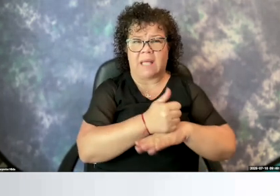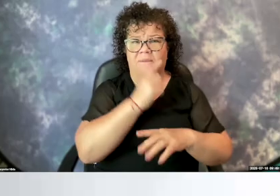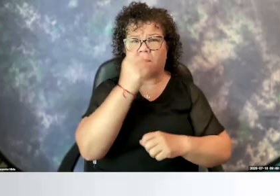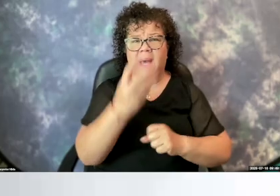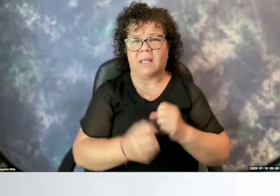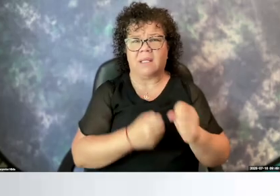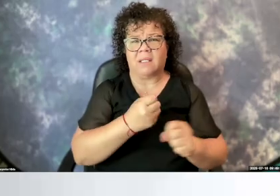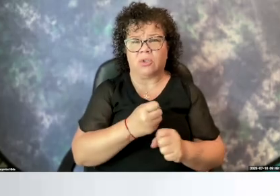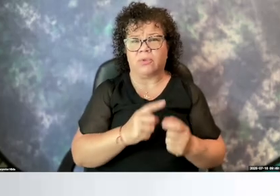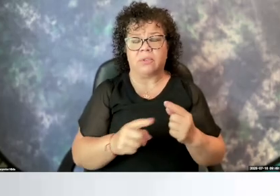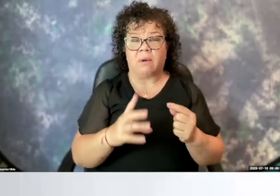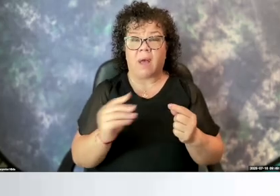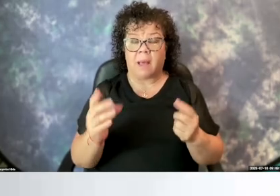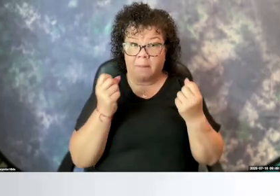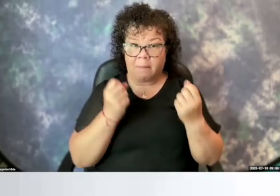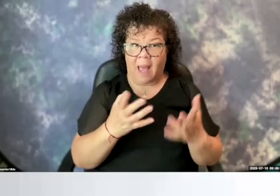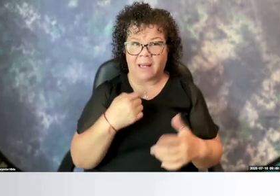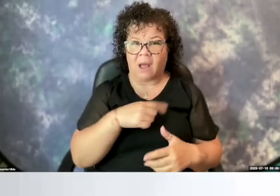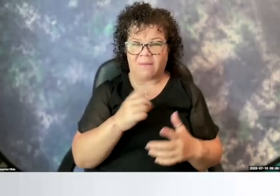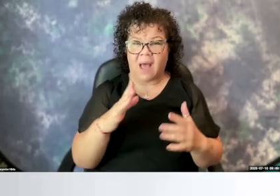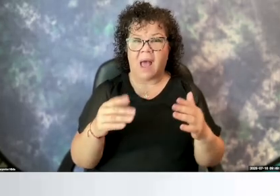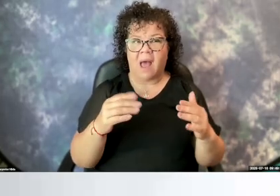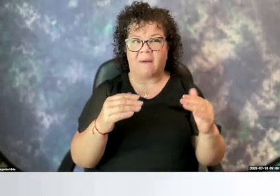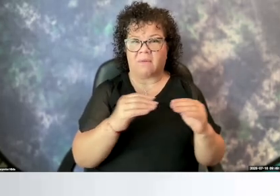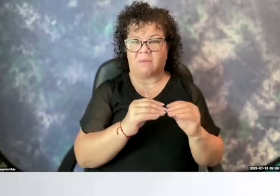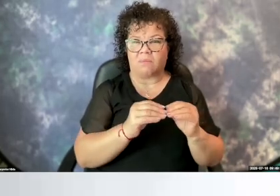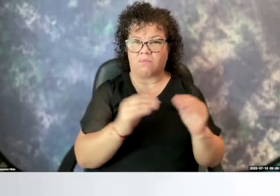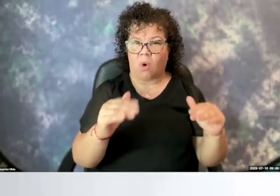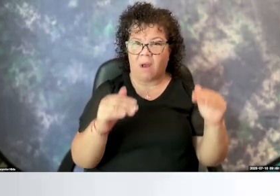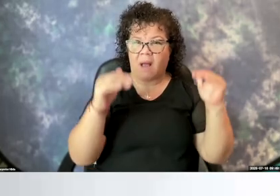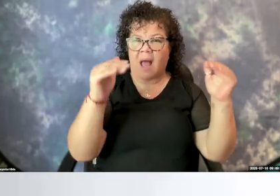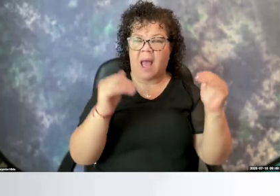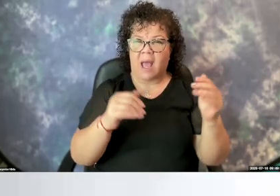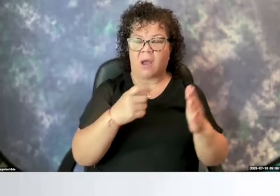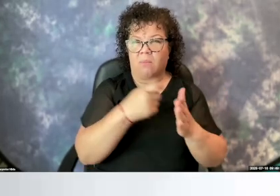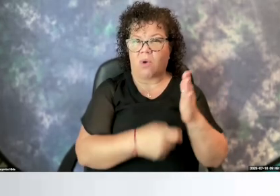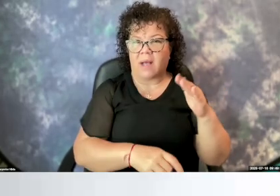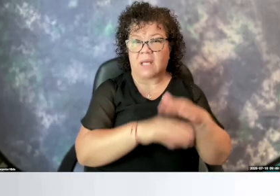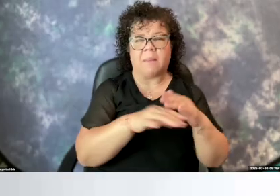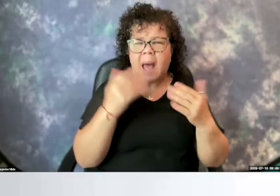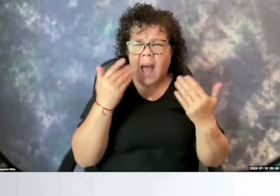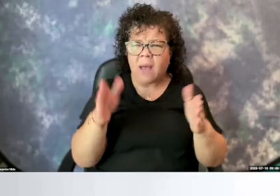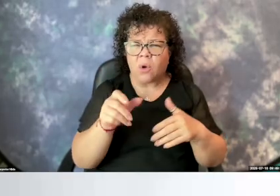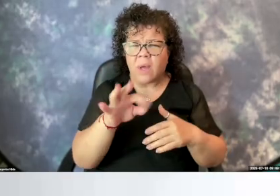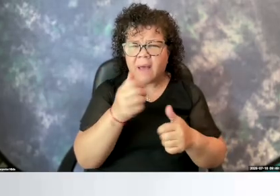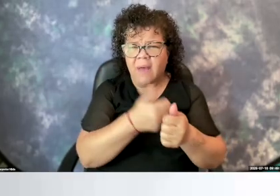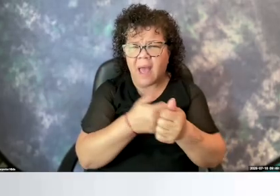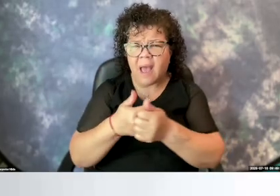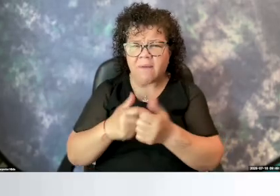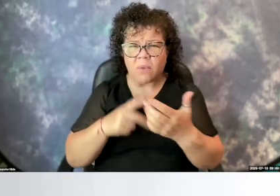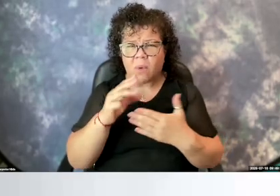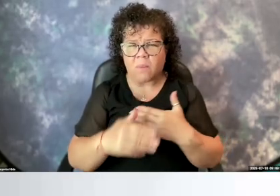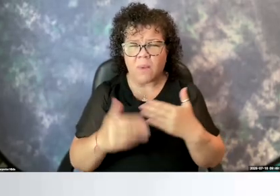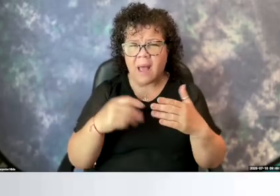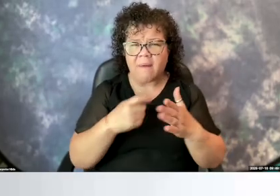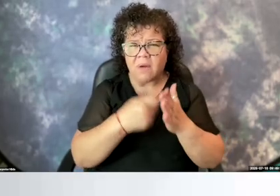many years, and a lot of us have higher price caps. I'm not sure if every program has a price cap, but